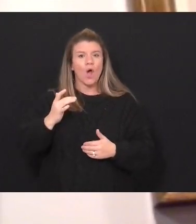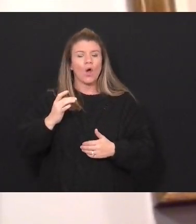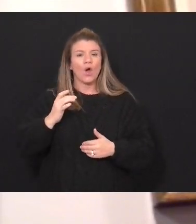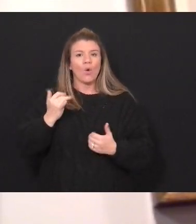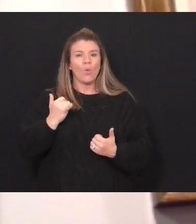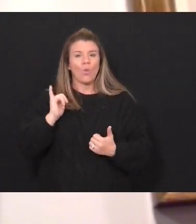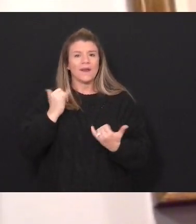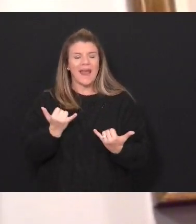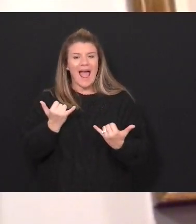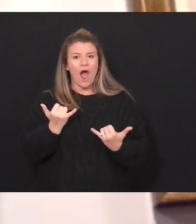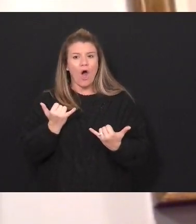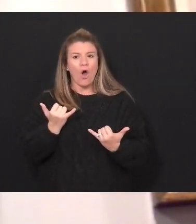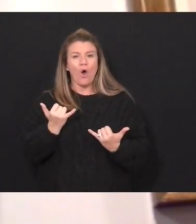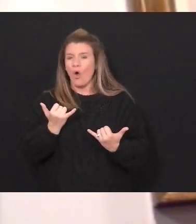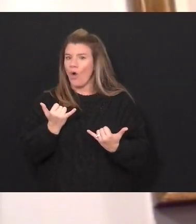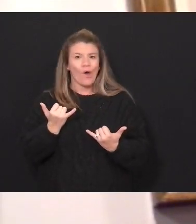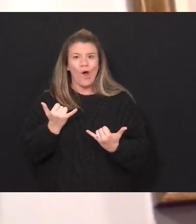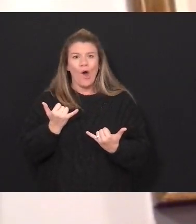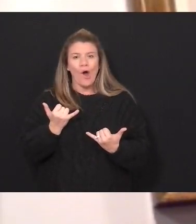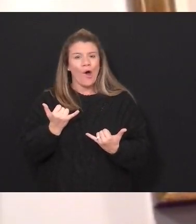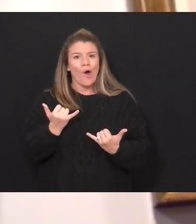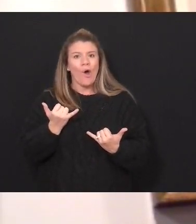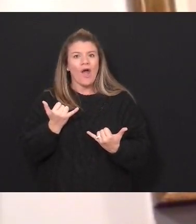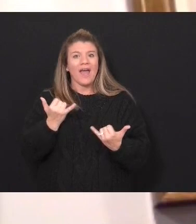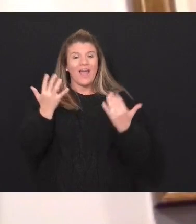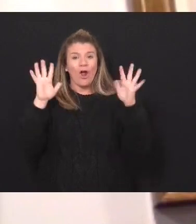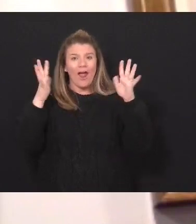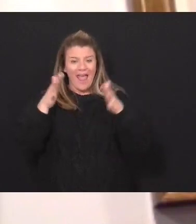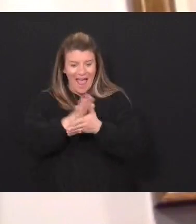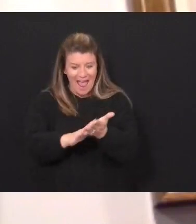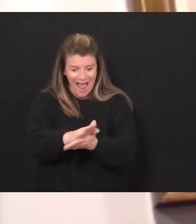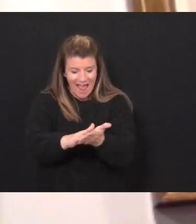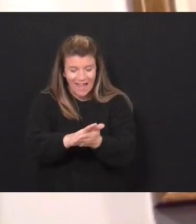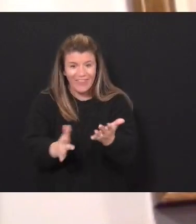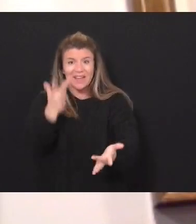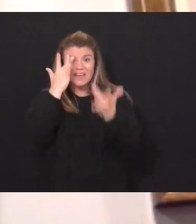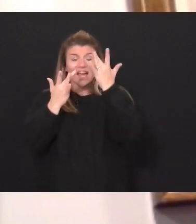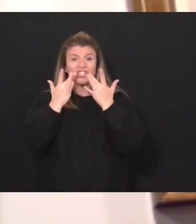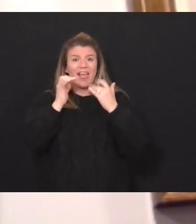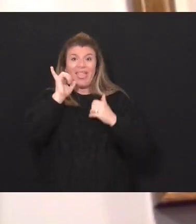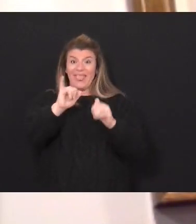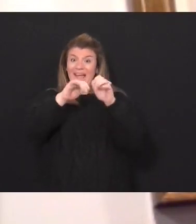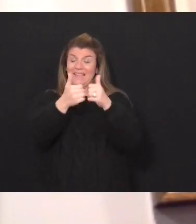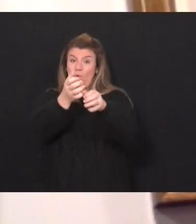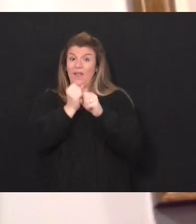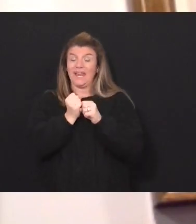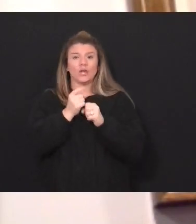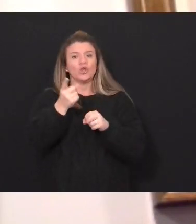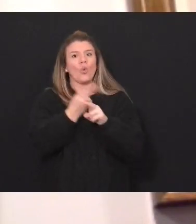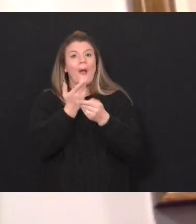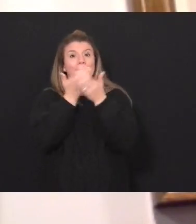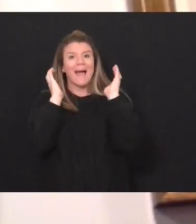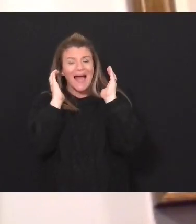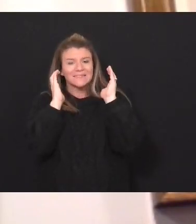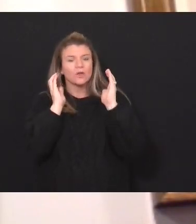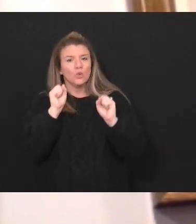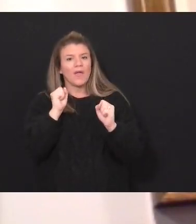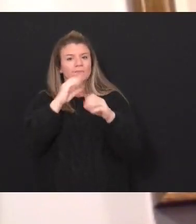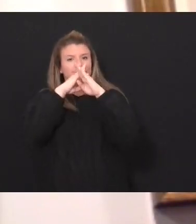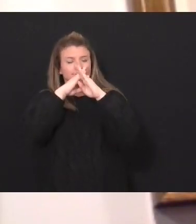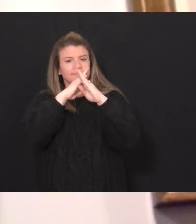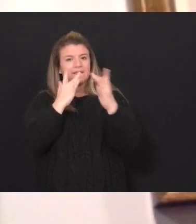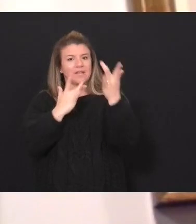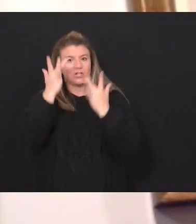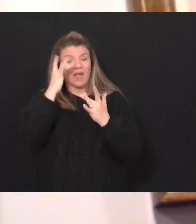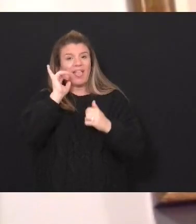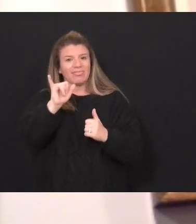ourselves with the virus. We've talked about hand to mouth or nose, and that gets covered up. So it's an important question,